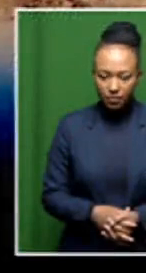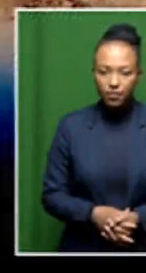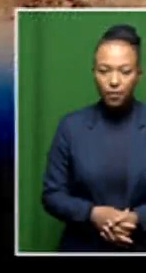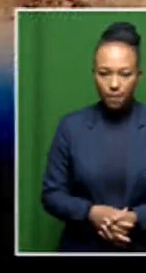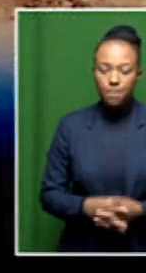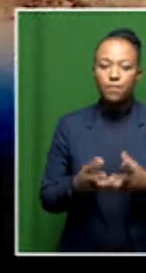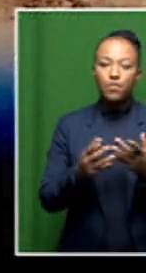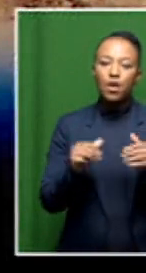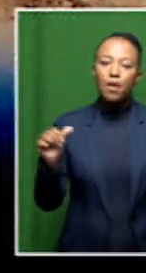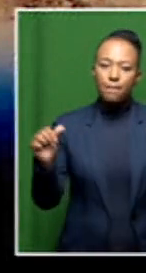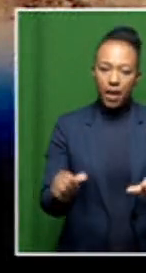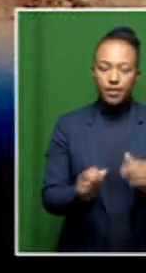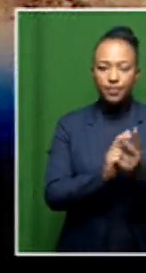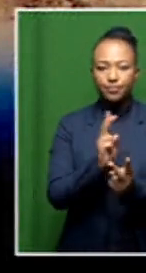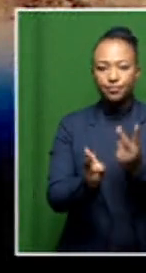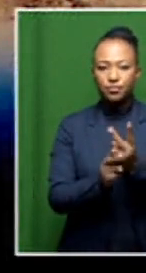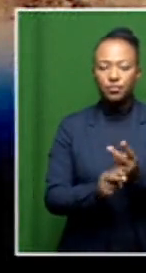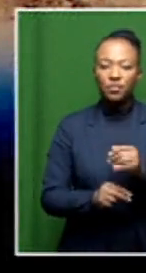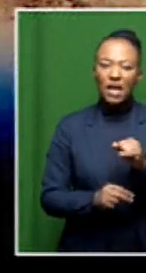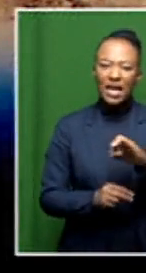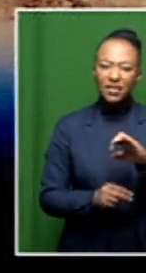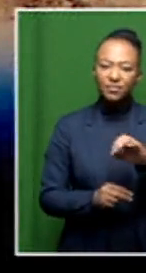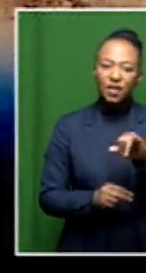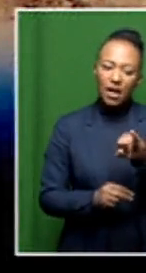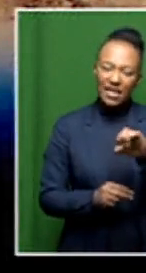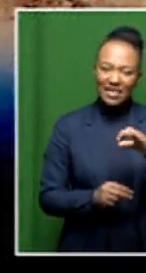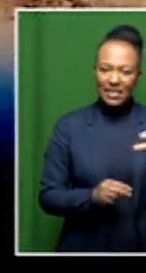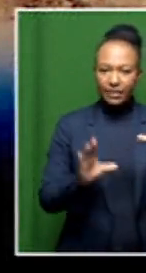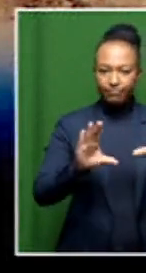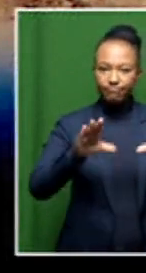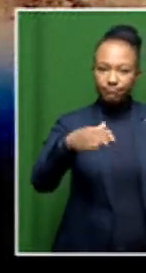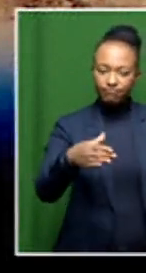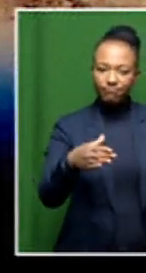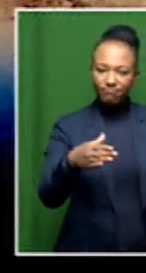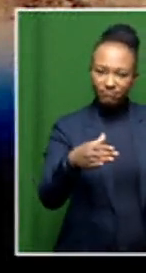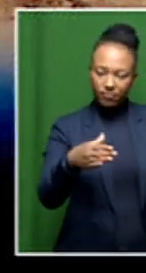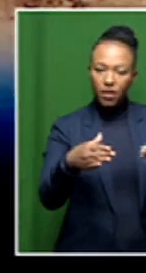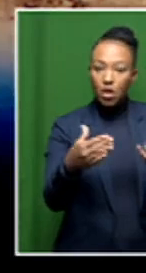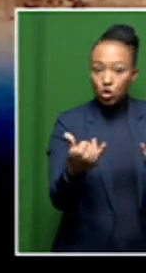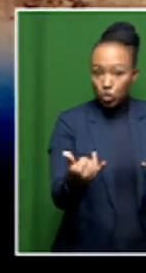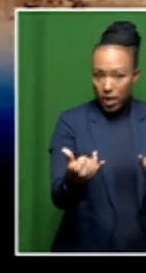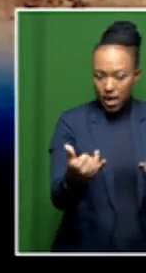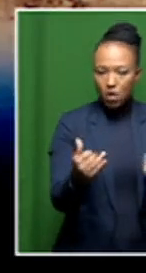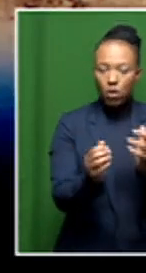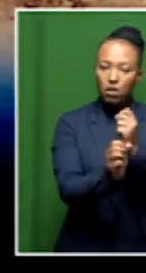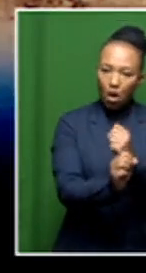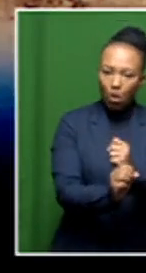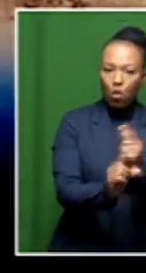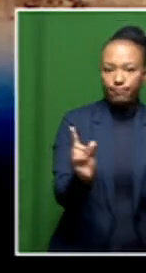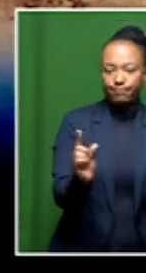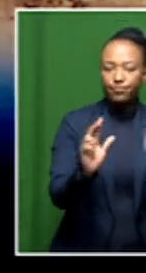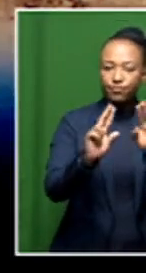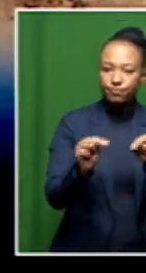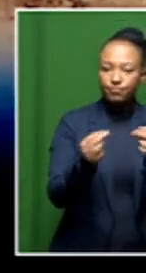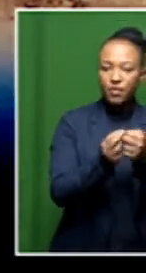And coming back to that conversation with the Independent Electoral Commission, that's the IEC, today expected to launch a national